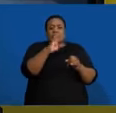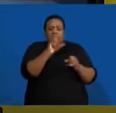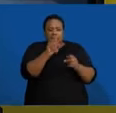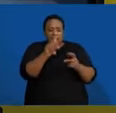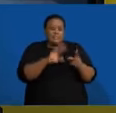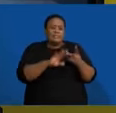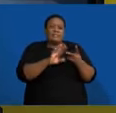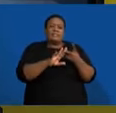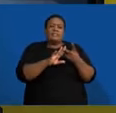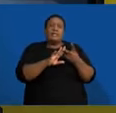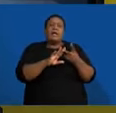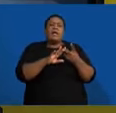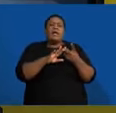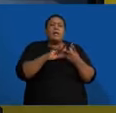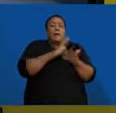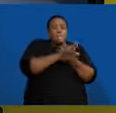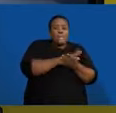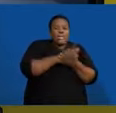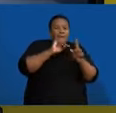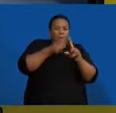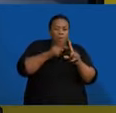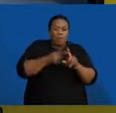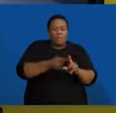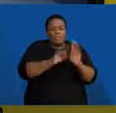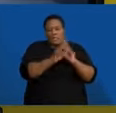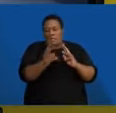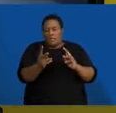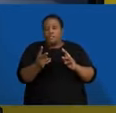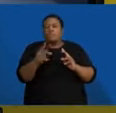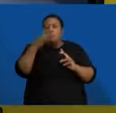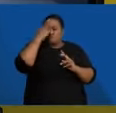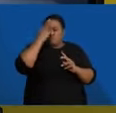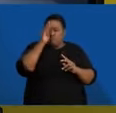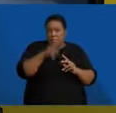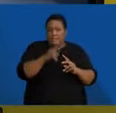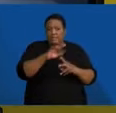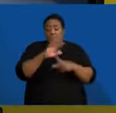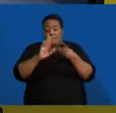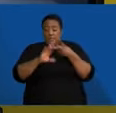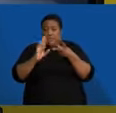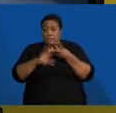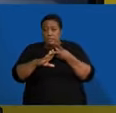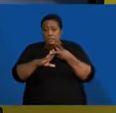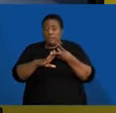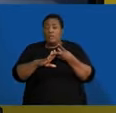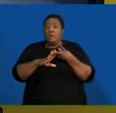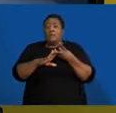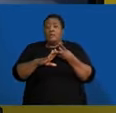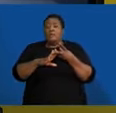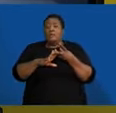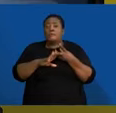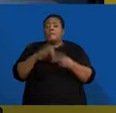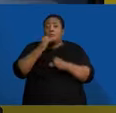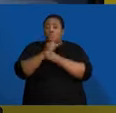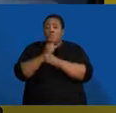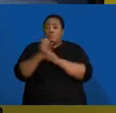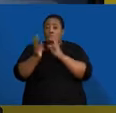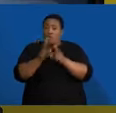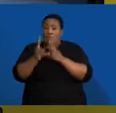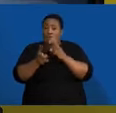of a line, angle of inclination. Those are the things you need to know there. With the second question of analytical geometry is